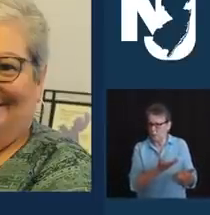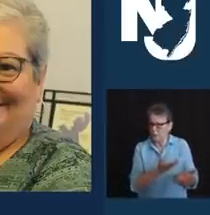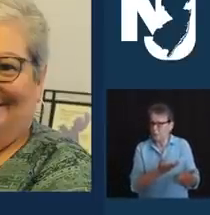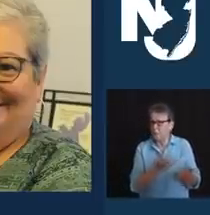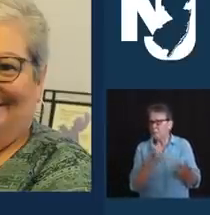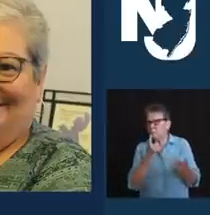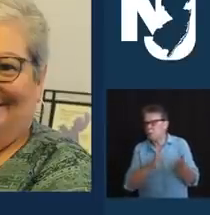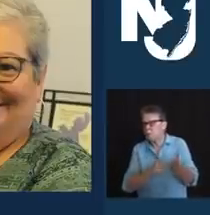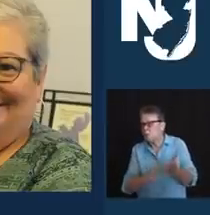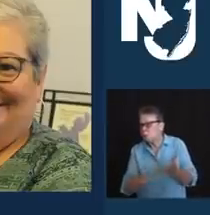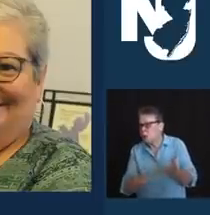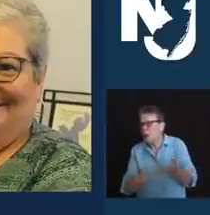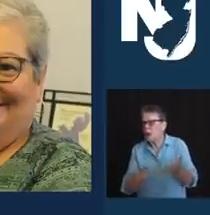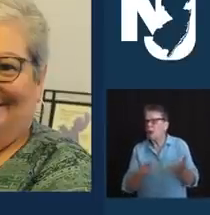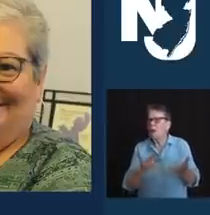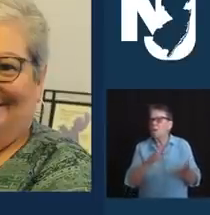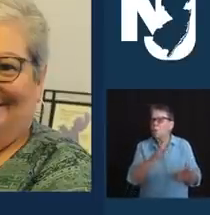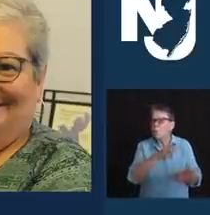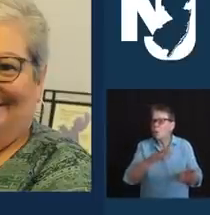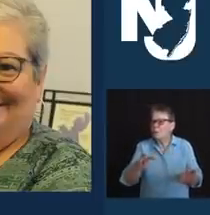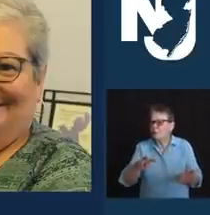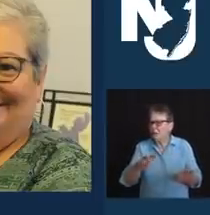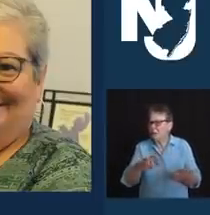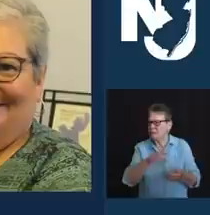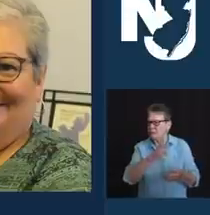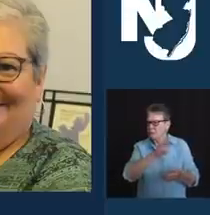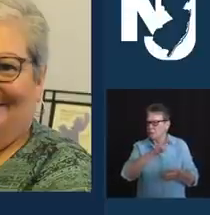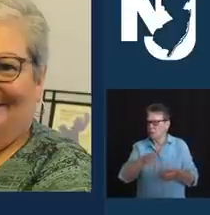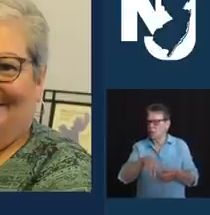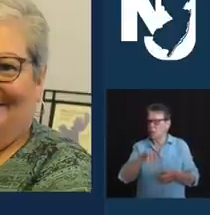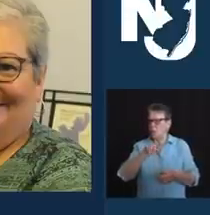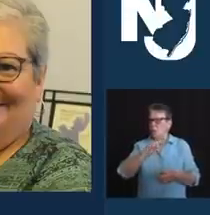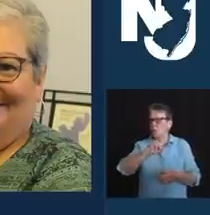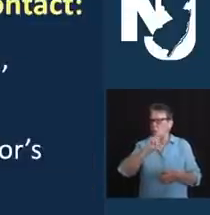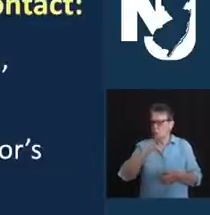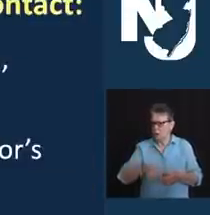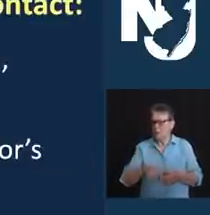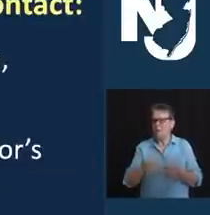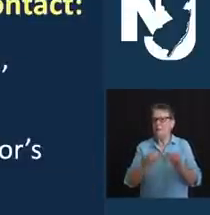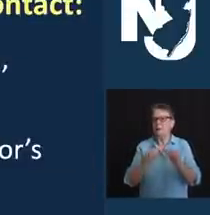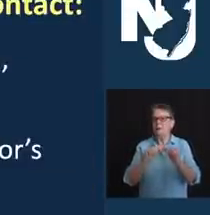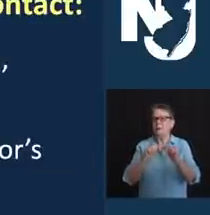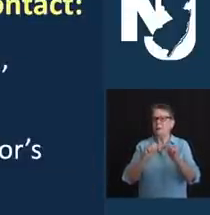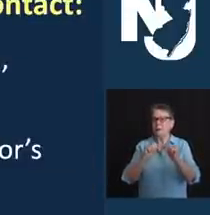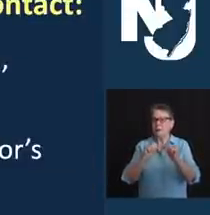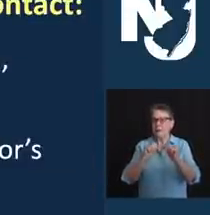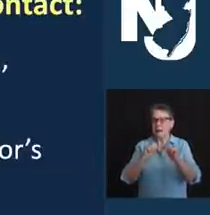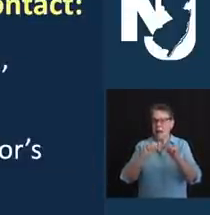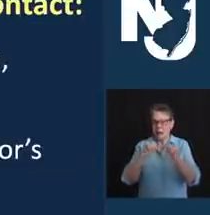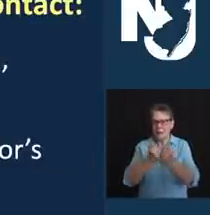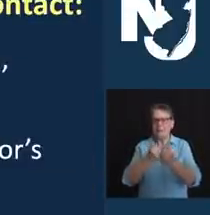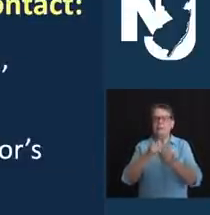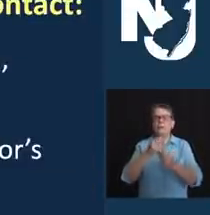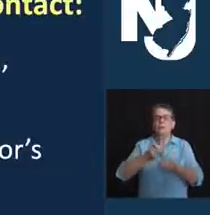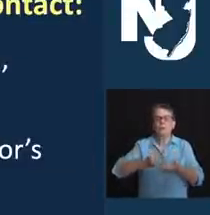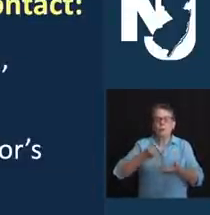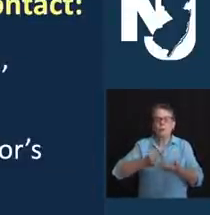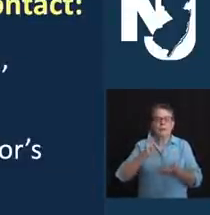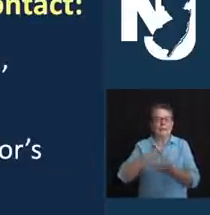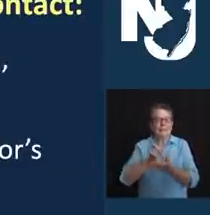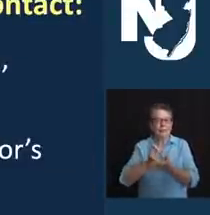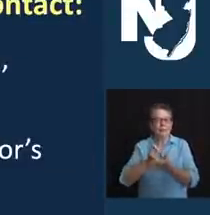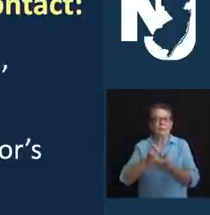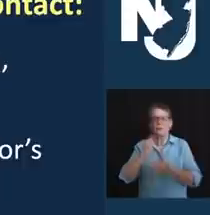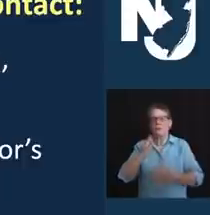TrentonSoupKitchen.org, TrentonSoupKitchen.org. And before I turn things over to Judy, I want to just revisit the words I said